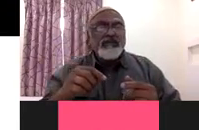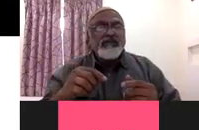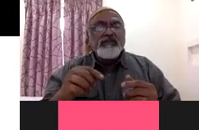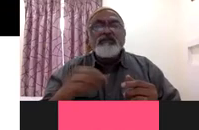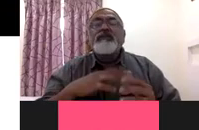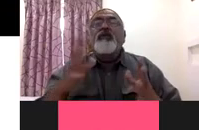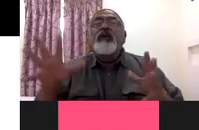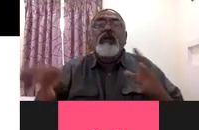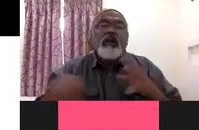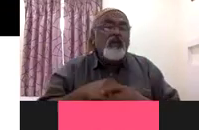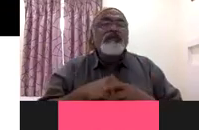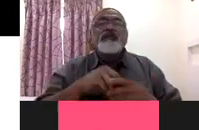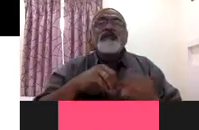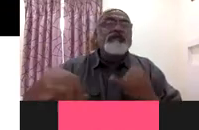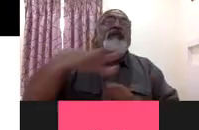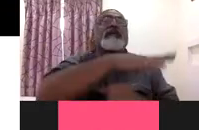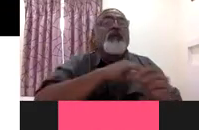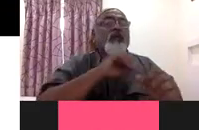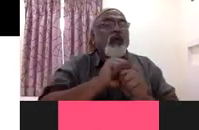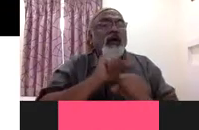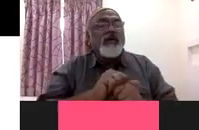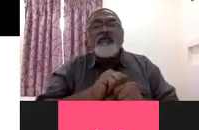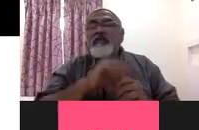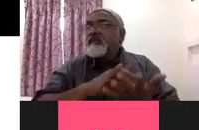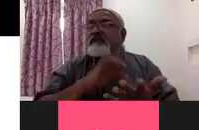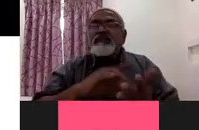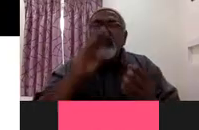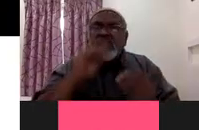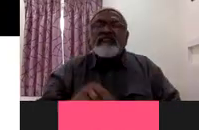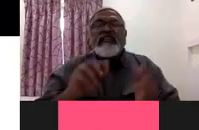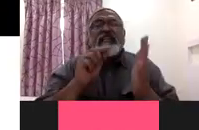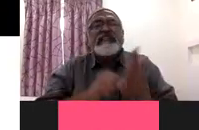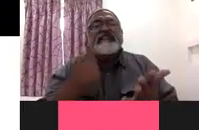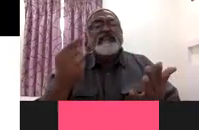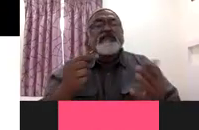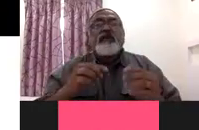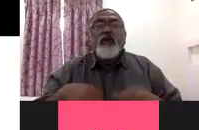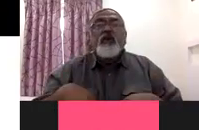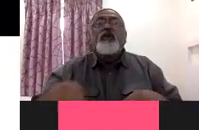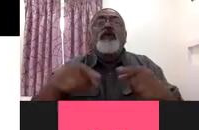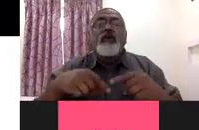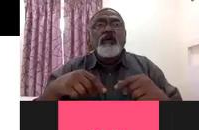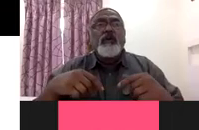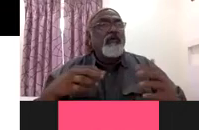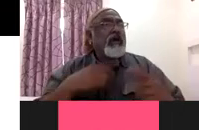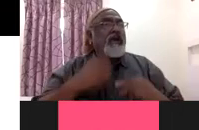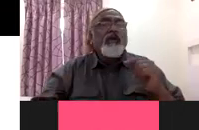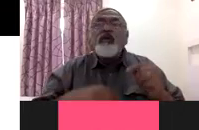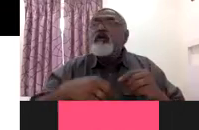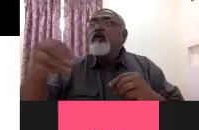in the society or in the workplace areas because of less opportunities and other barriers like we learned in our previous classes,